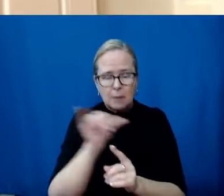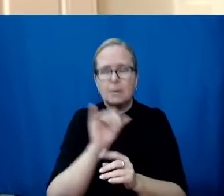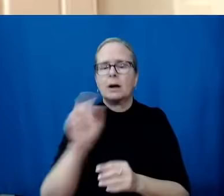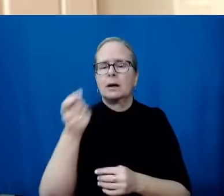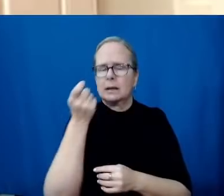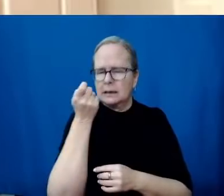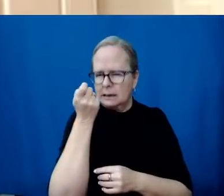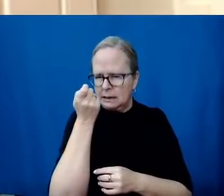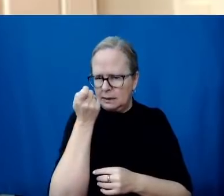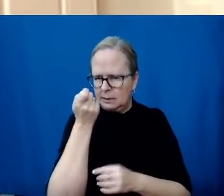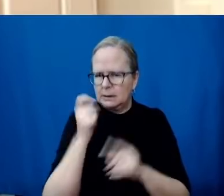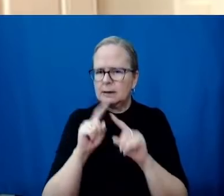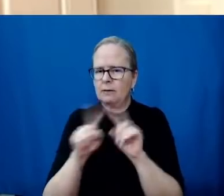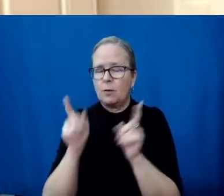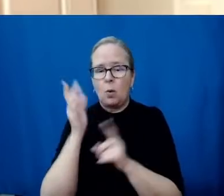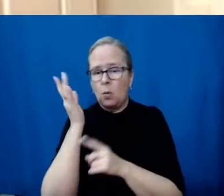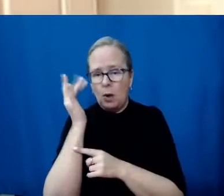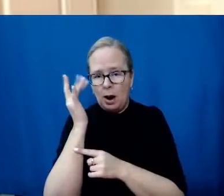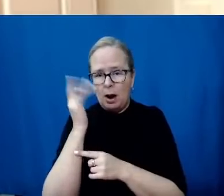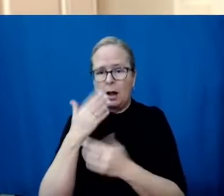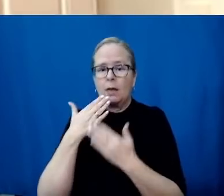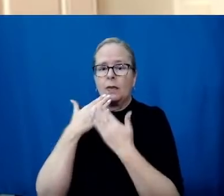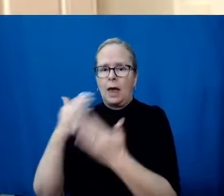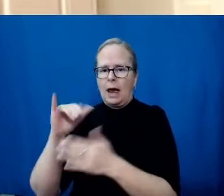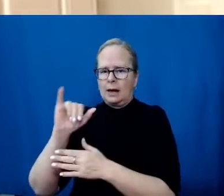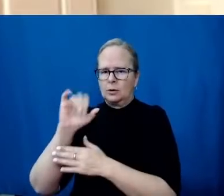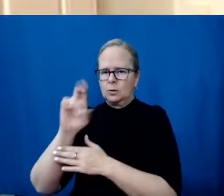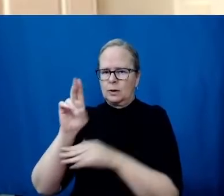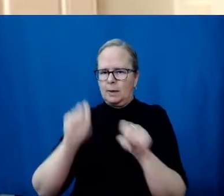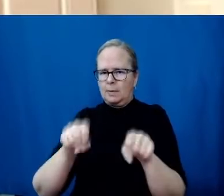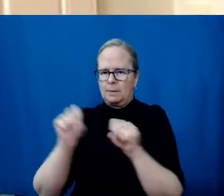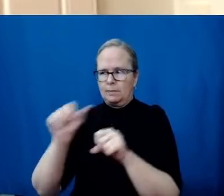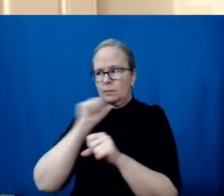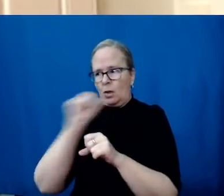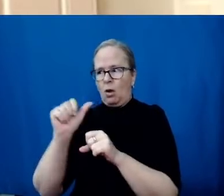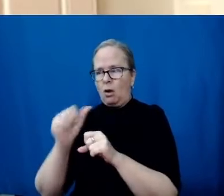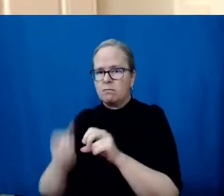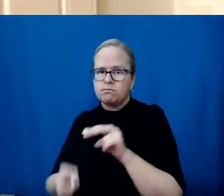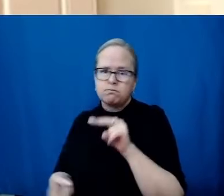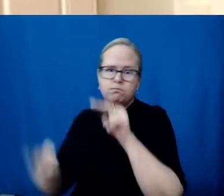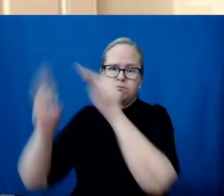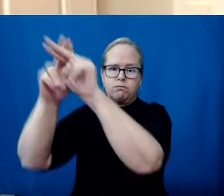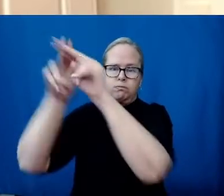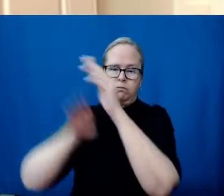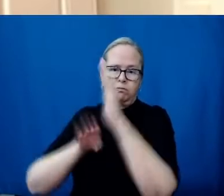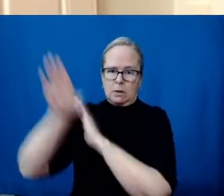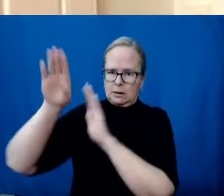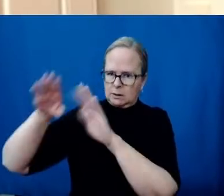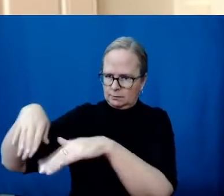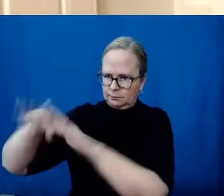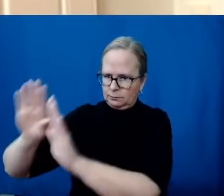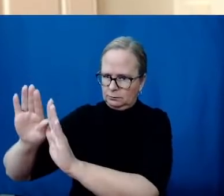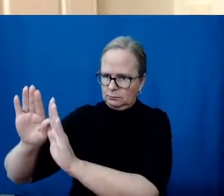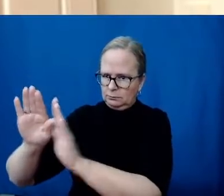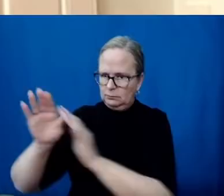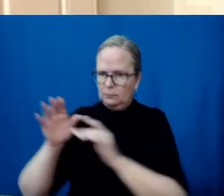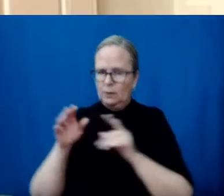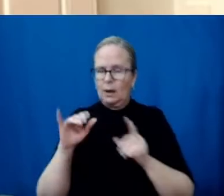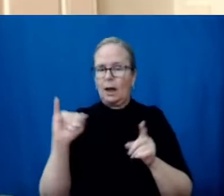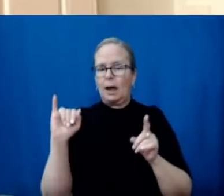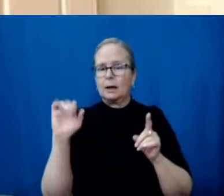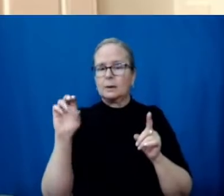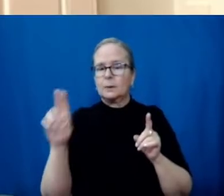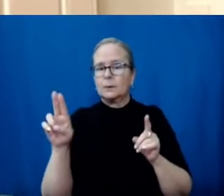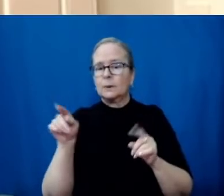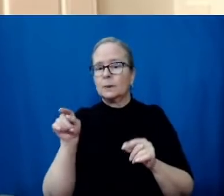not stretching our ICU capacity in the same way. So that helps in a lot of ways, because ICU,